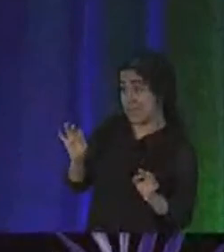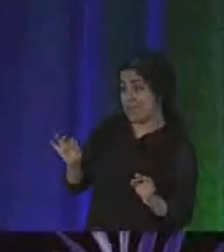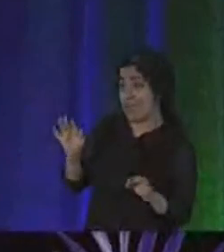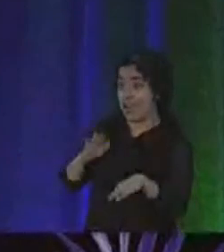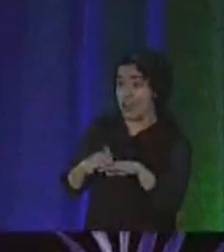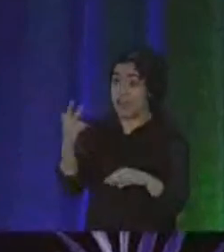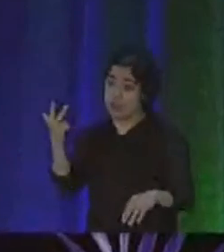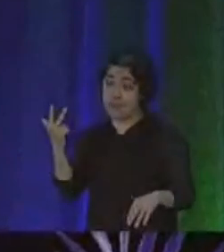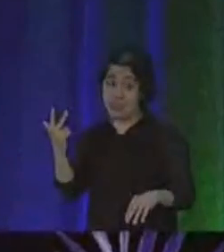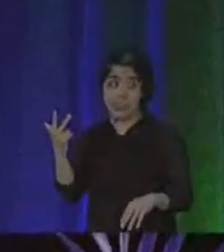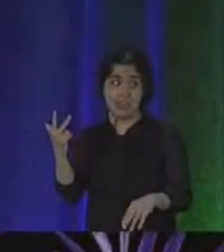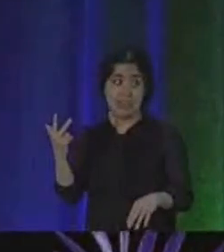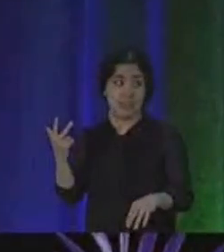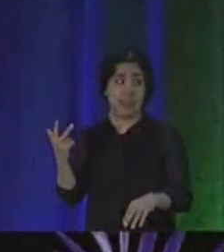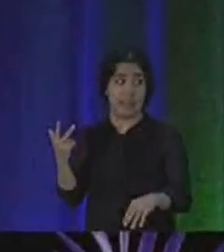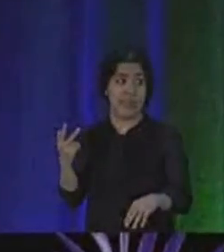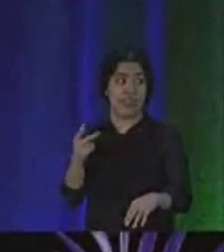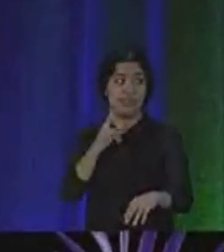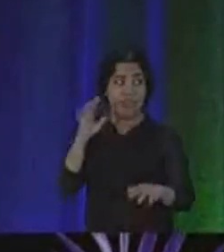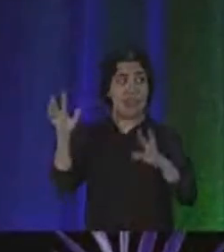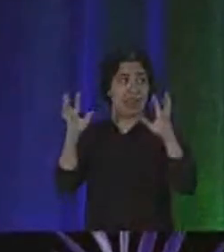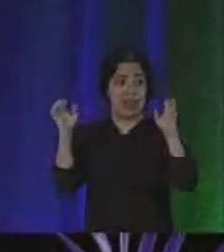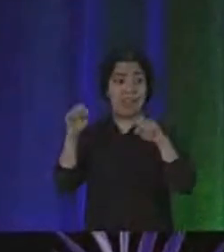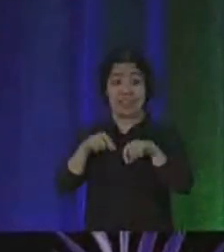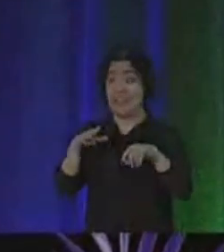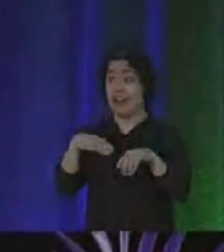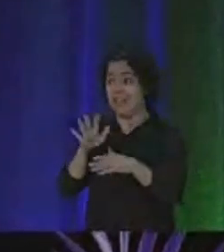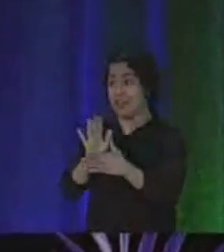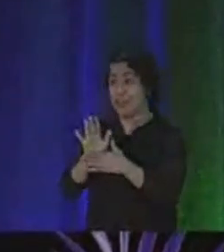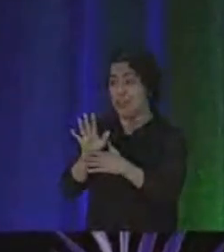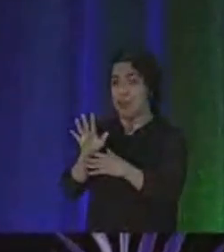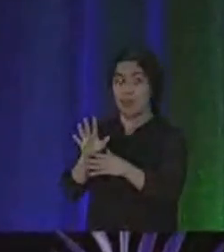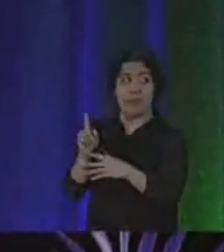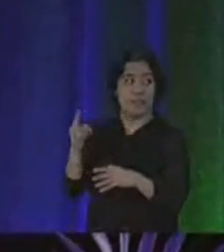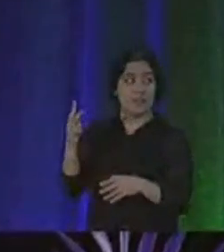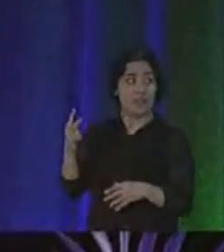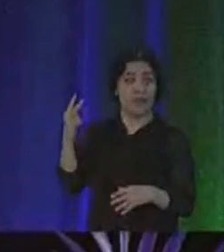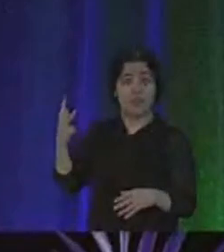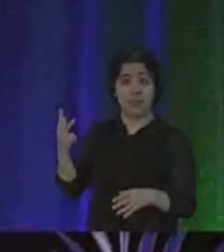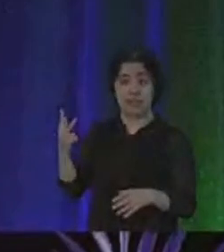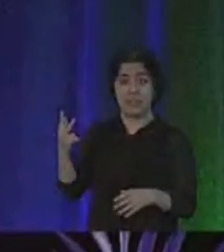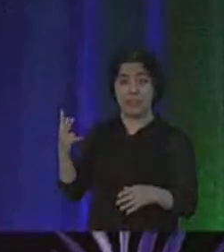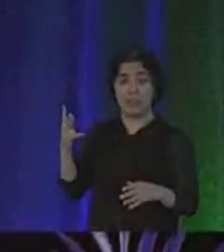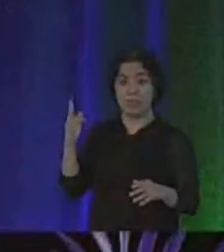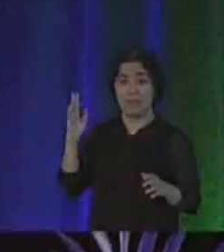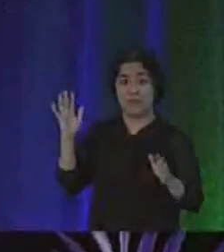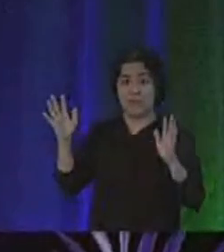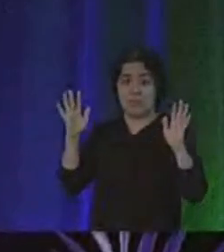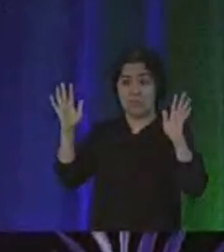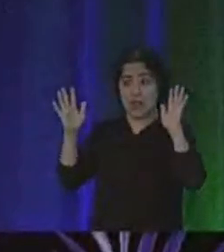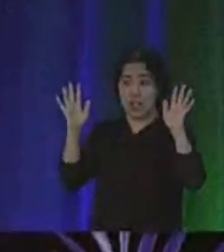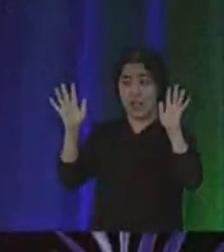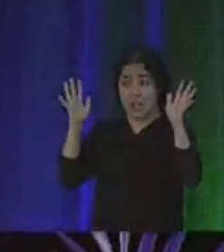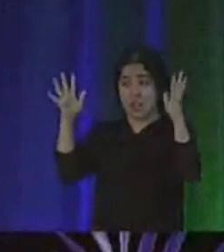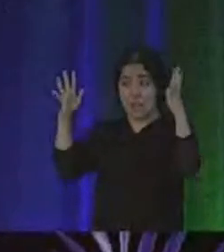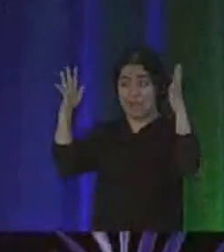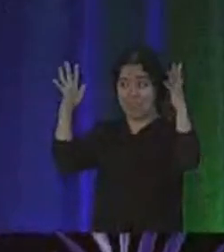3. It's going to get real loud. This is on video. Real loud, real hype. 1, 2, 3.